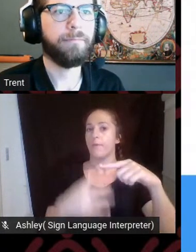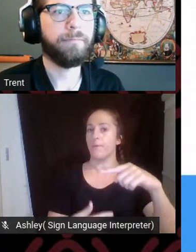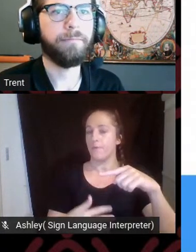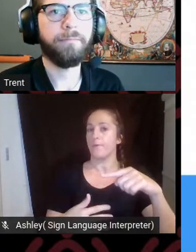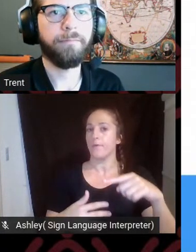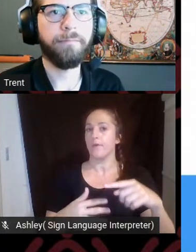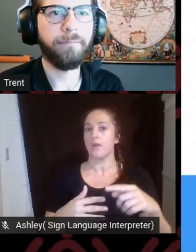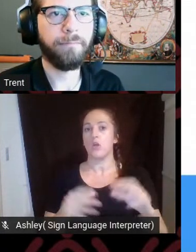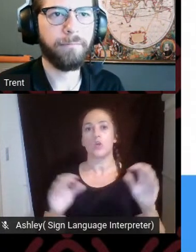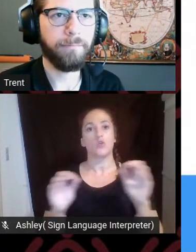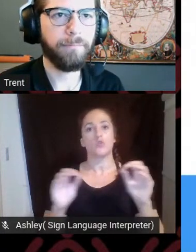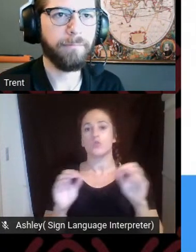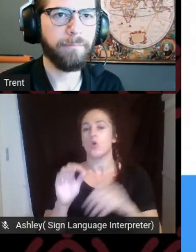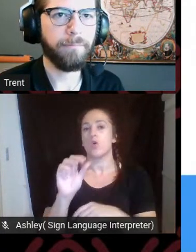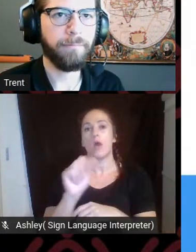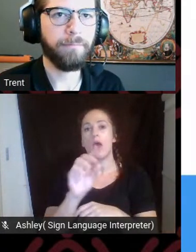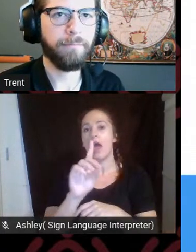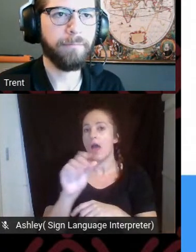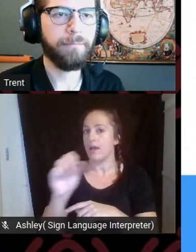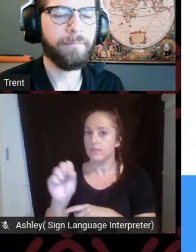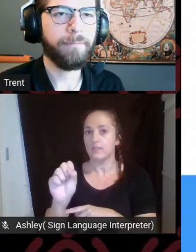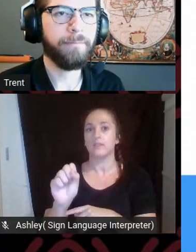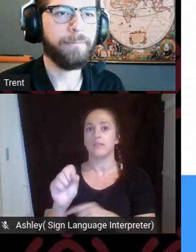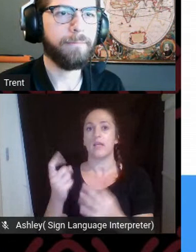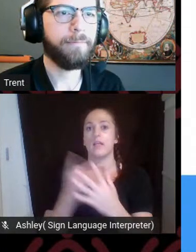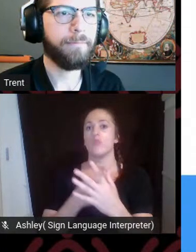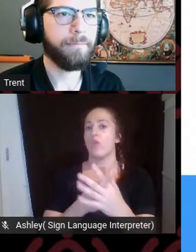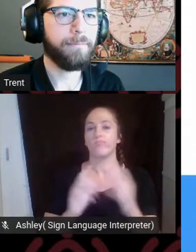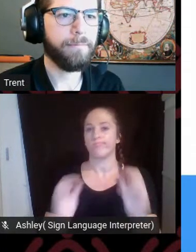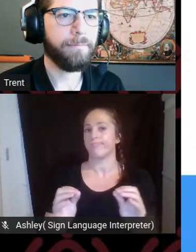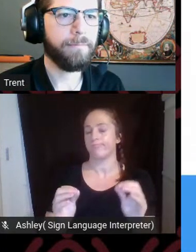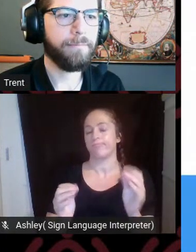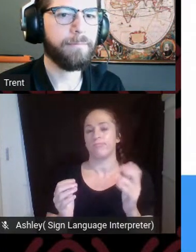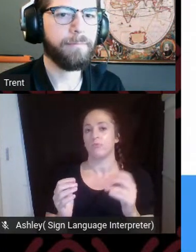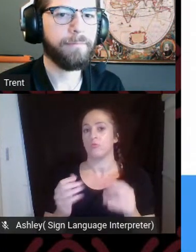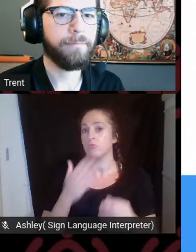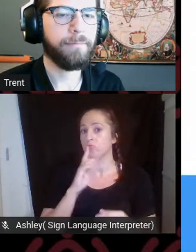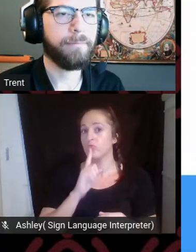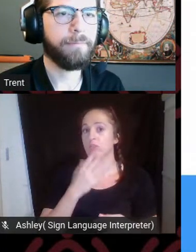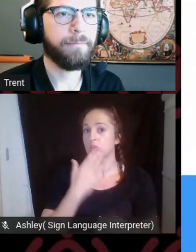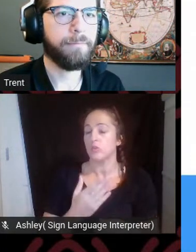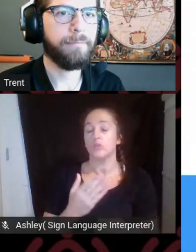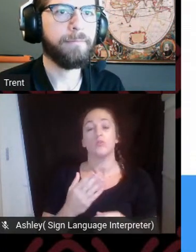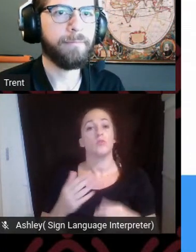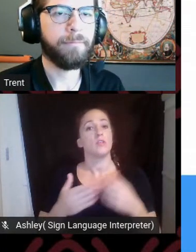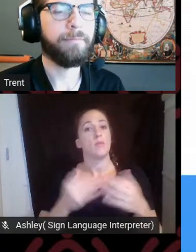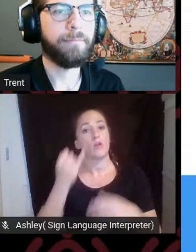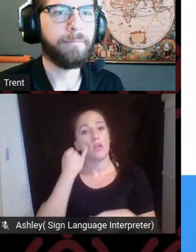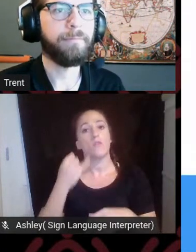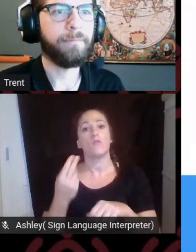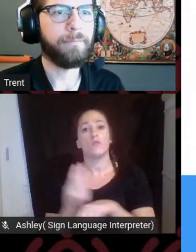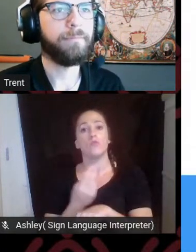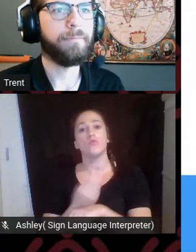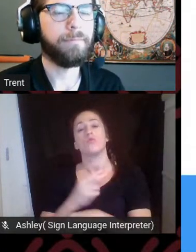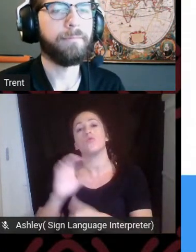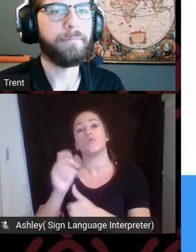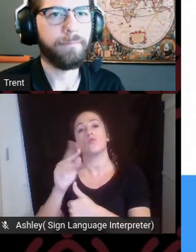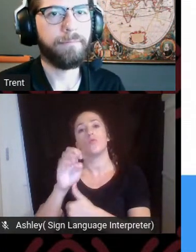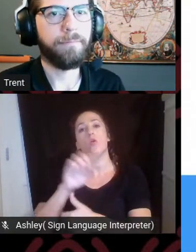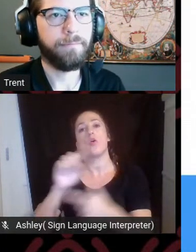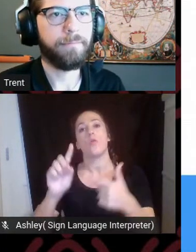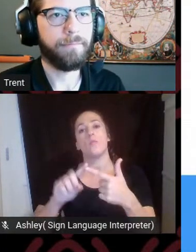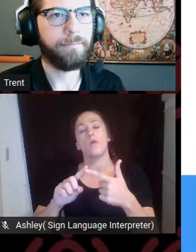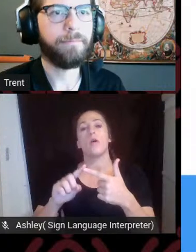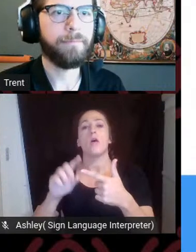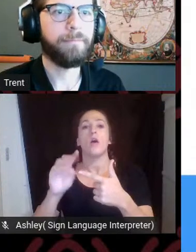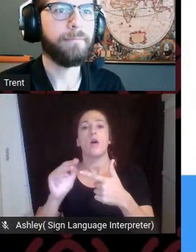ad free. They're available on any device, any platform. So whether you're using a Chromebook, a MacBook, an iPad, your phone, they're always